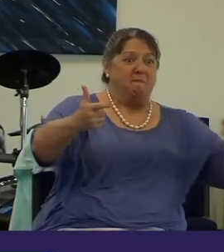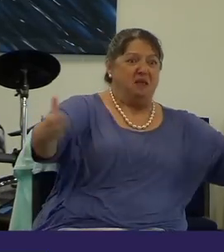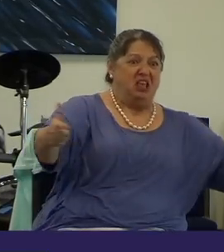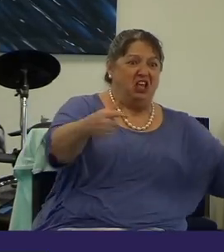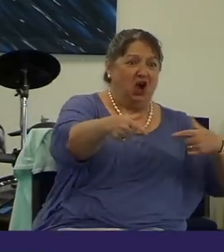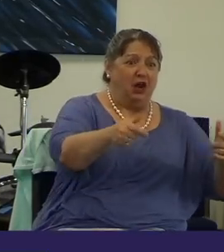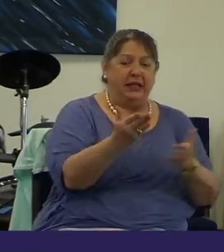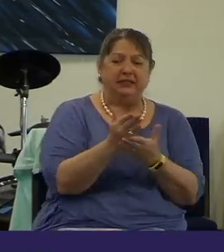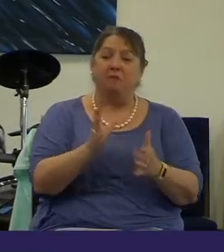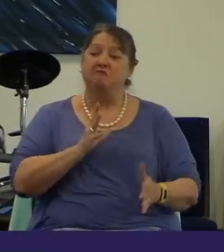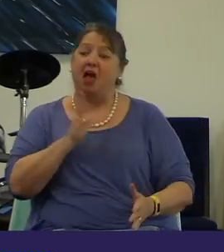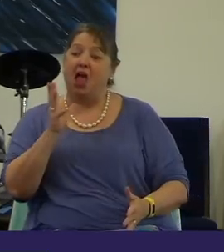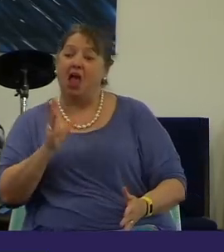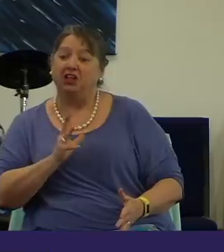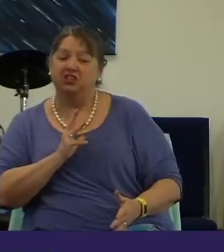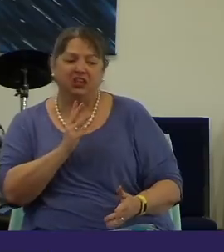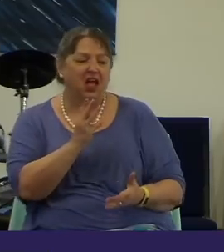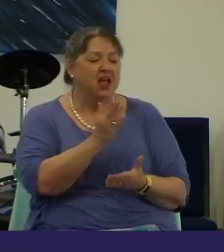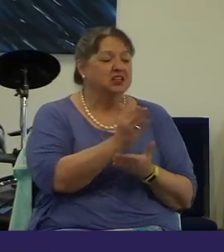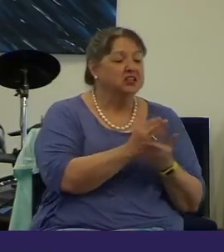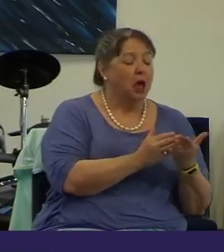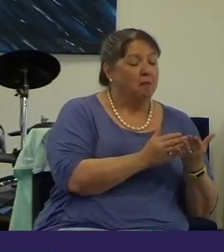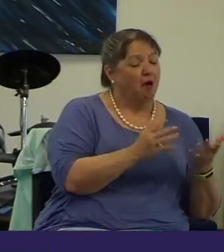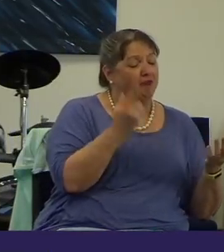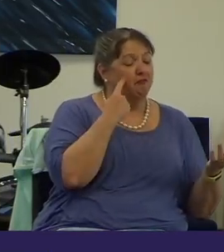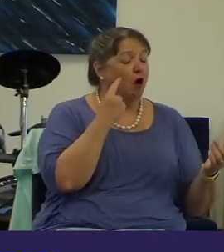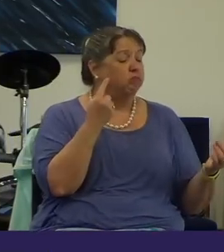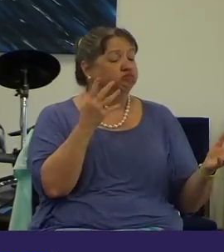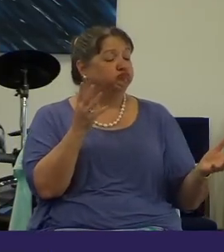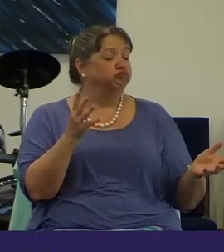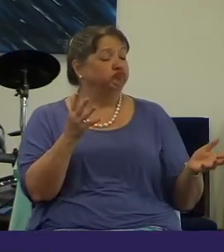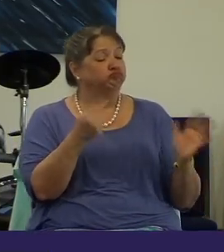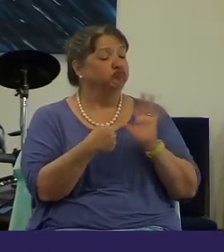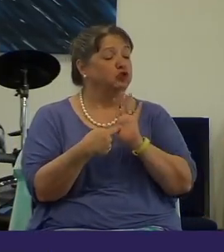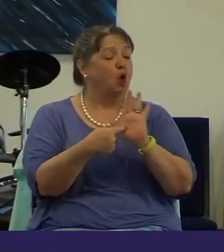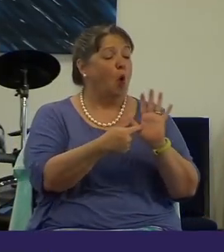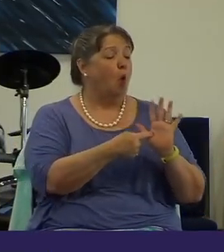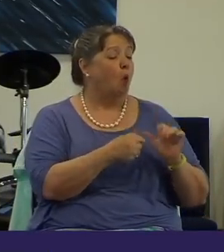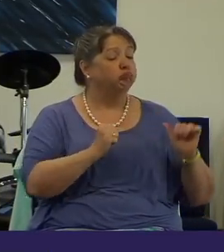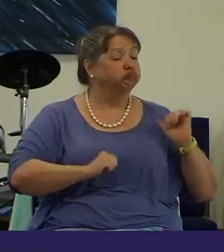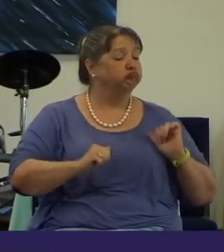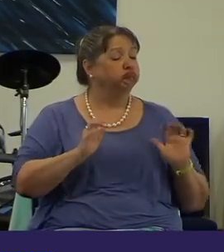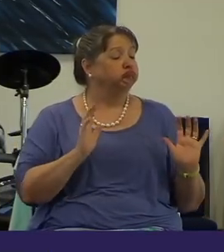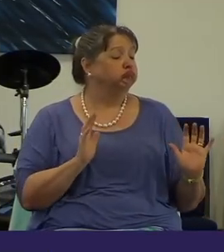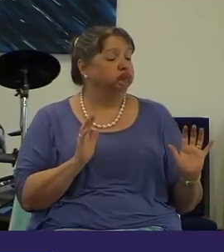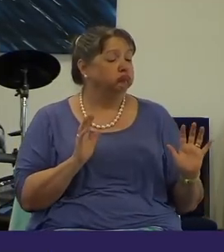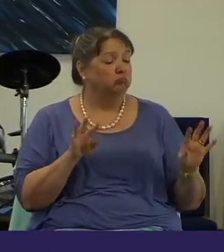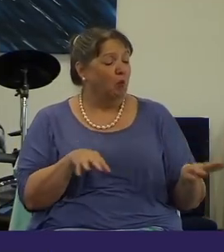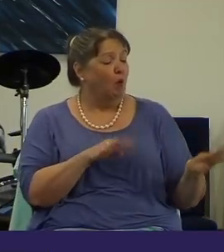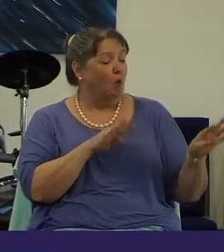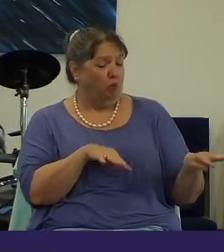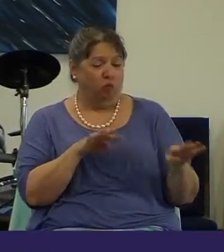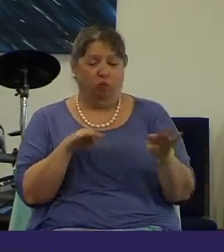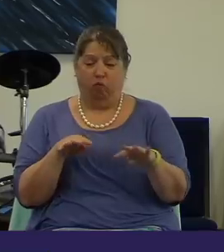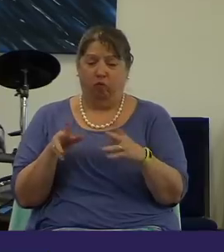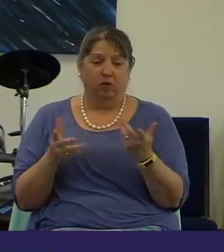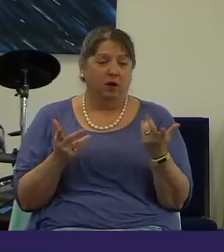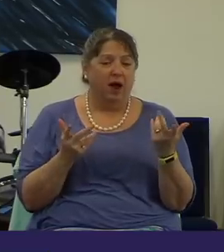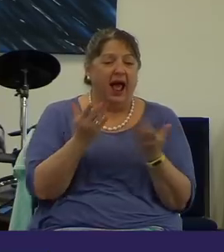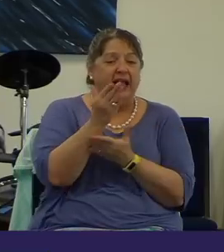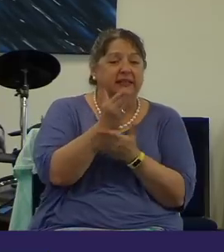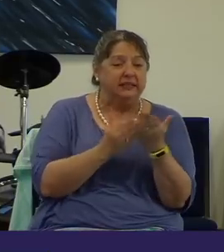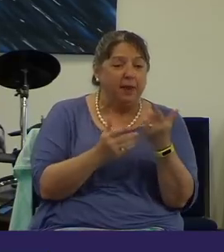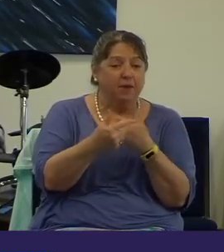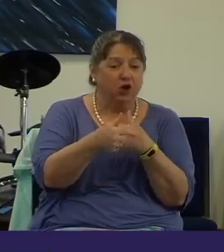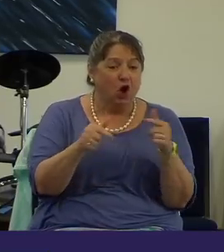than others, and some of them are for show. Some of them are to be observed, to look at, to admire. Some of them are for build or